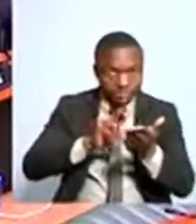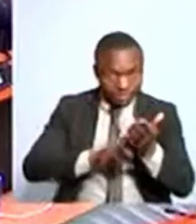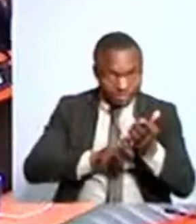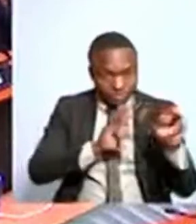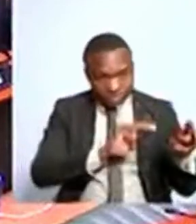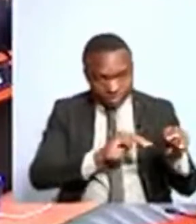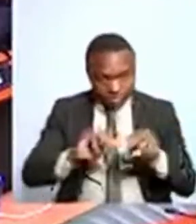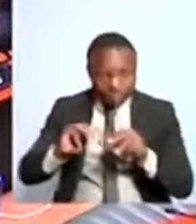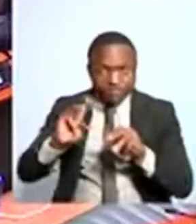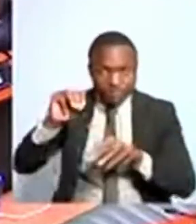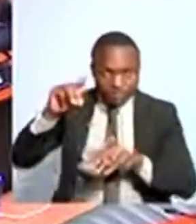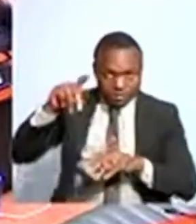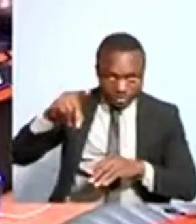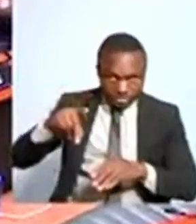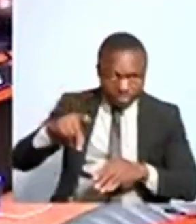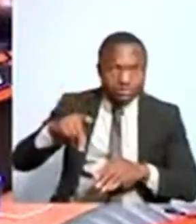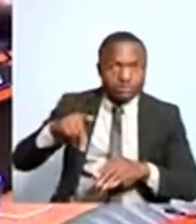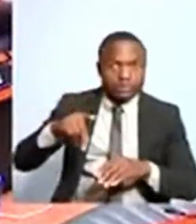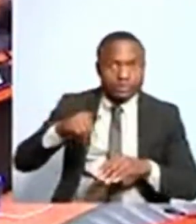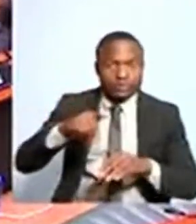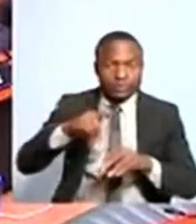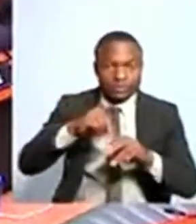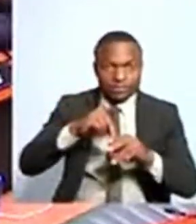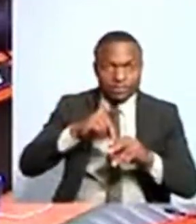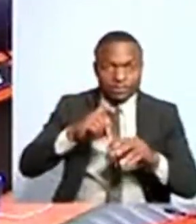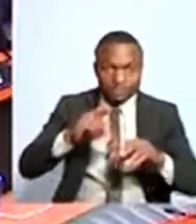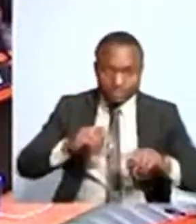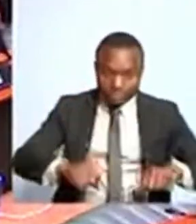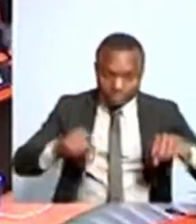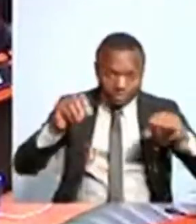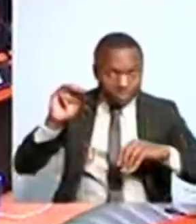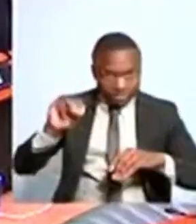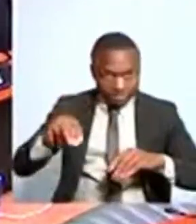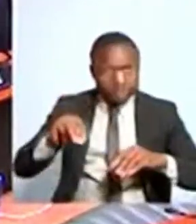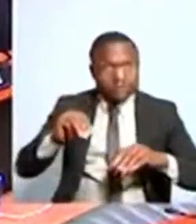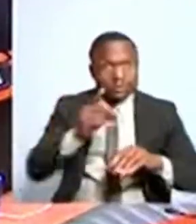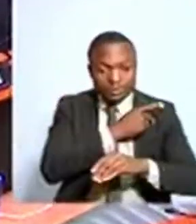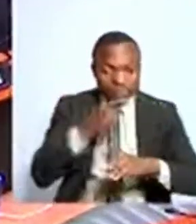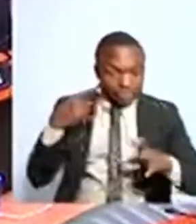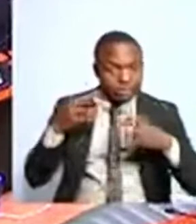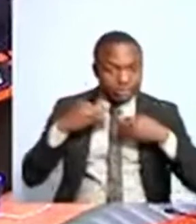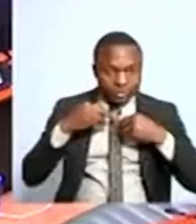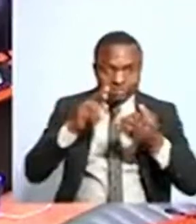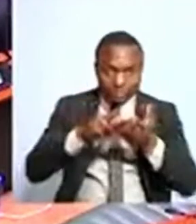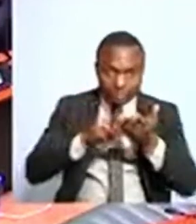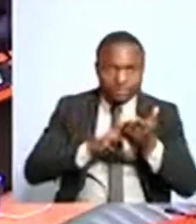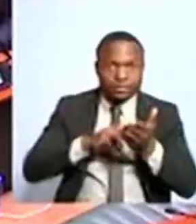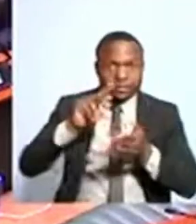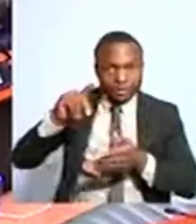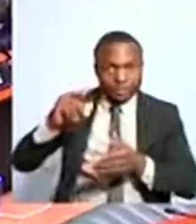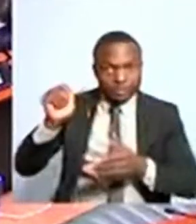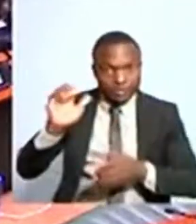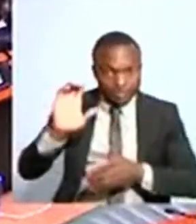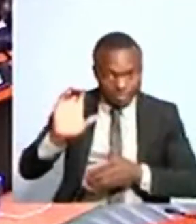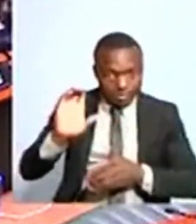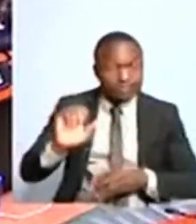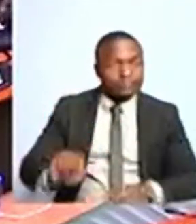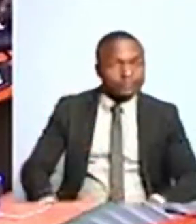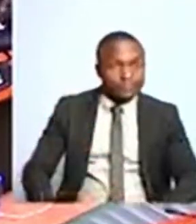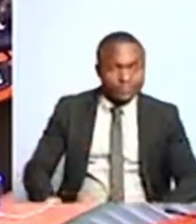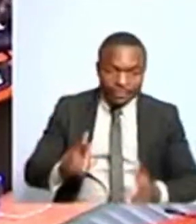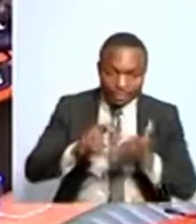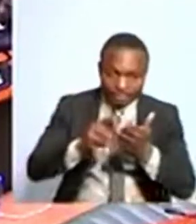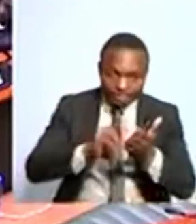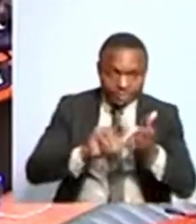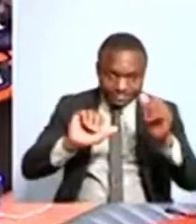the Honorable Member for Bwana Mukubwa that this House do adopt the report of the Public Accounts Committee on the report